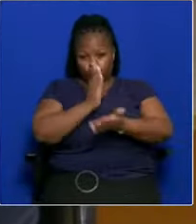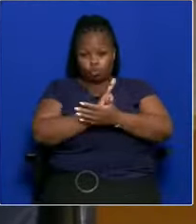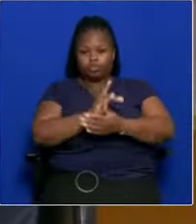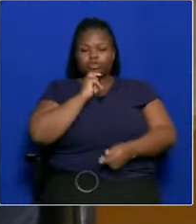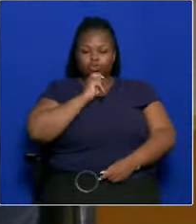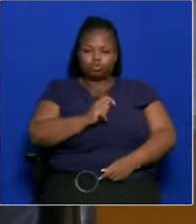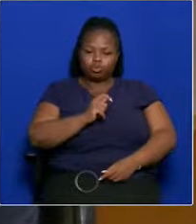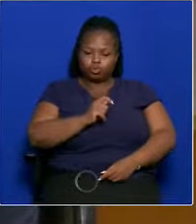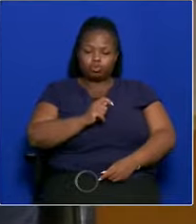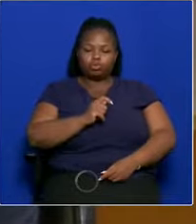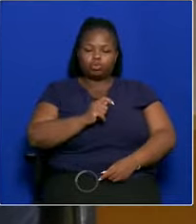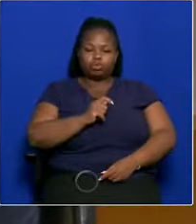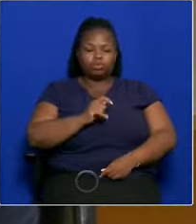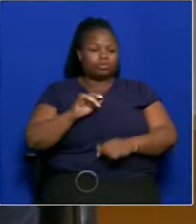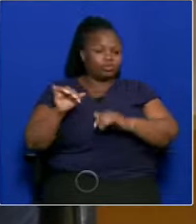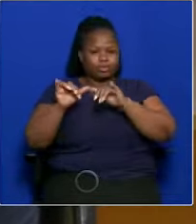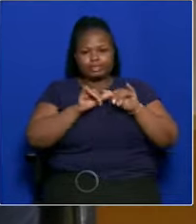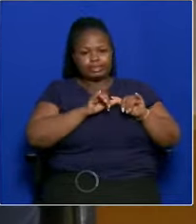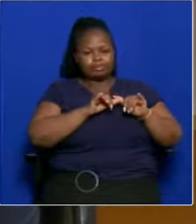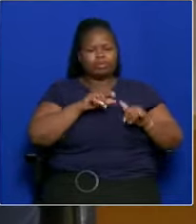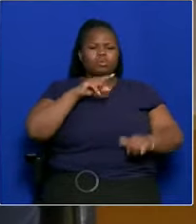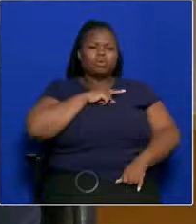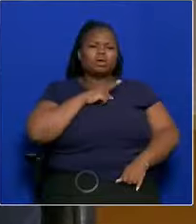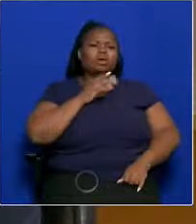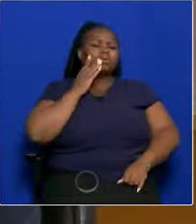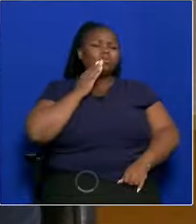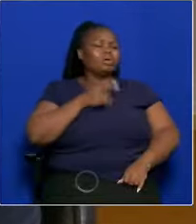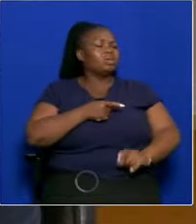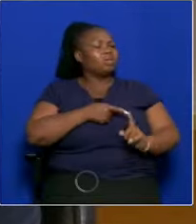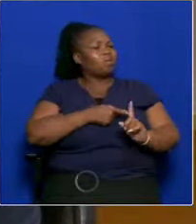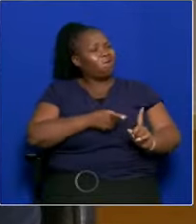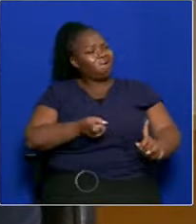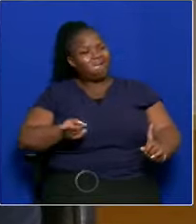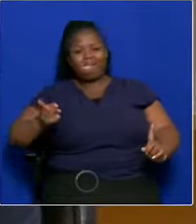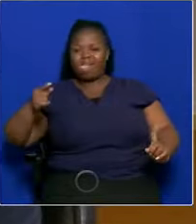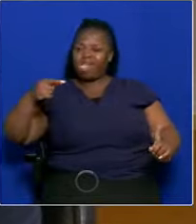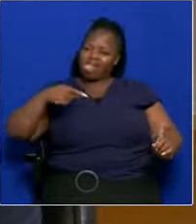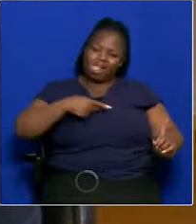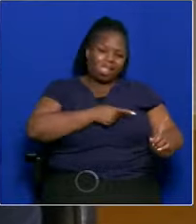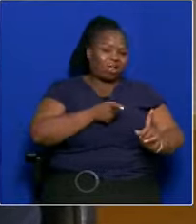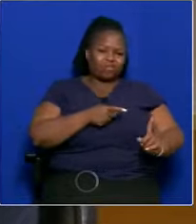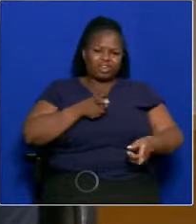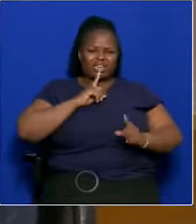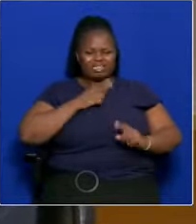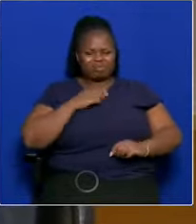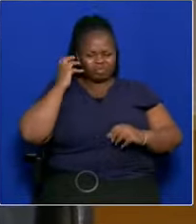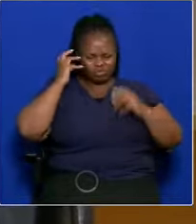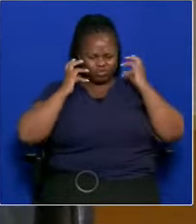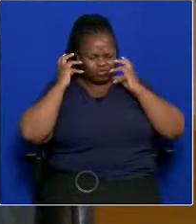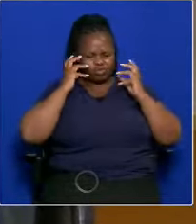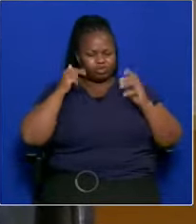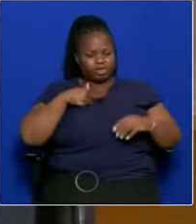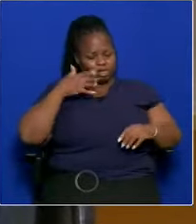exactly, because when you gave the long answer, I got confused. I just want us to focus